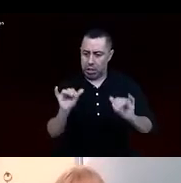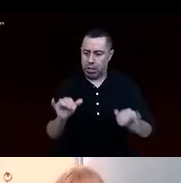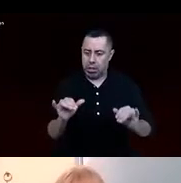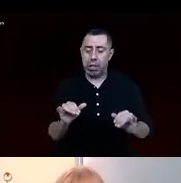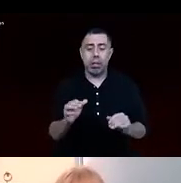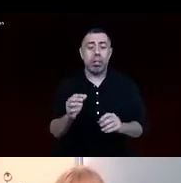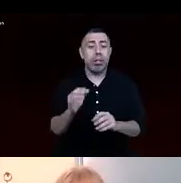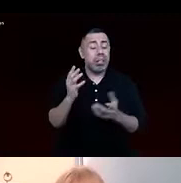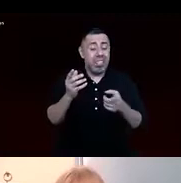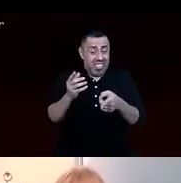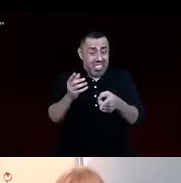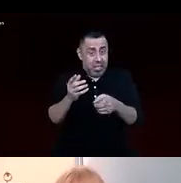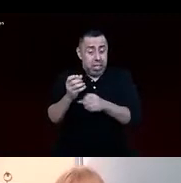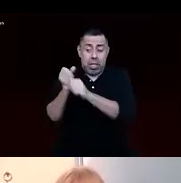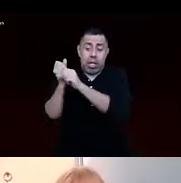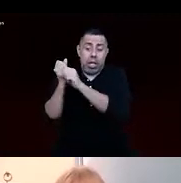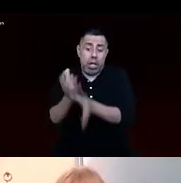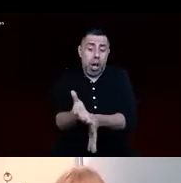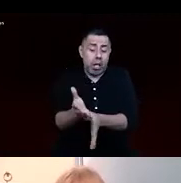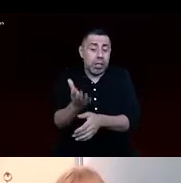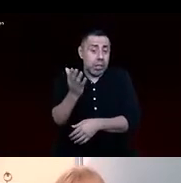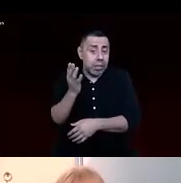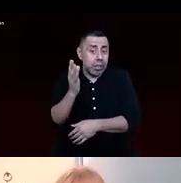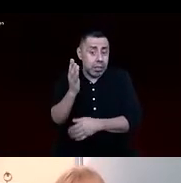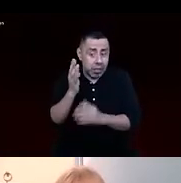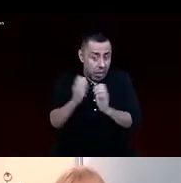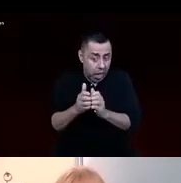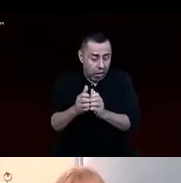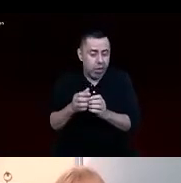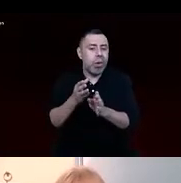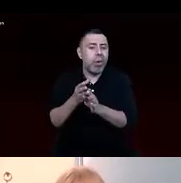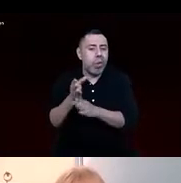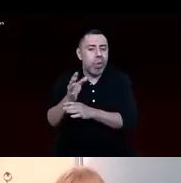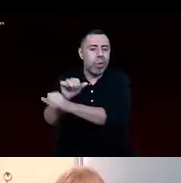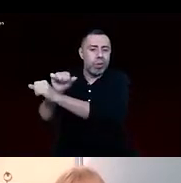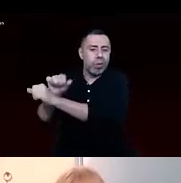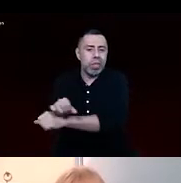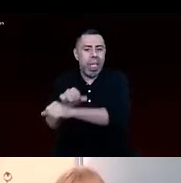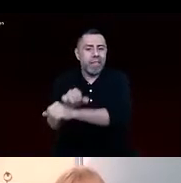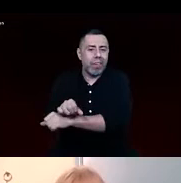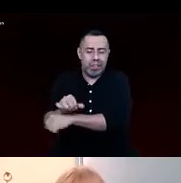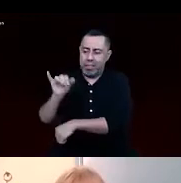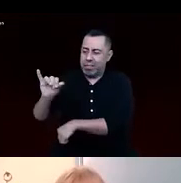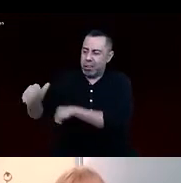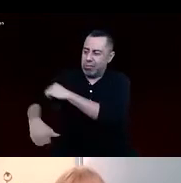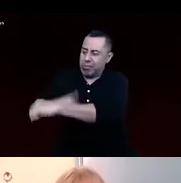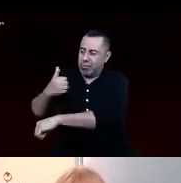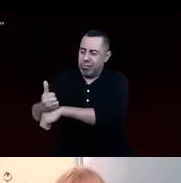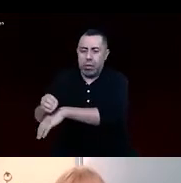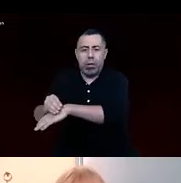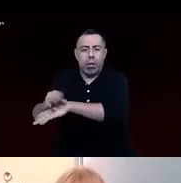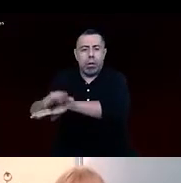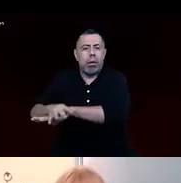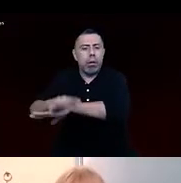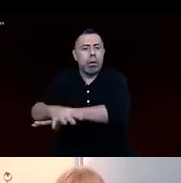caused by the institution of slavery and the aftermath. And if you think about it, you